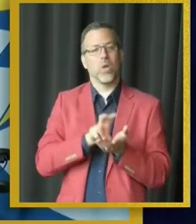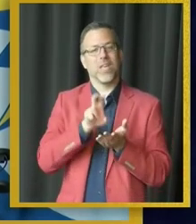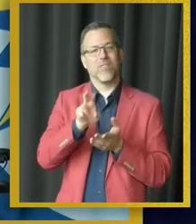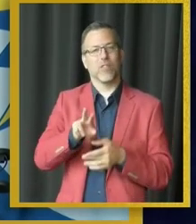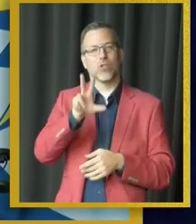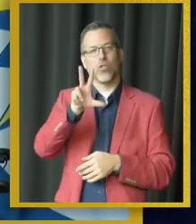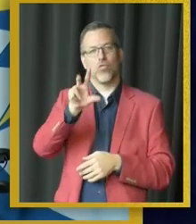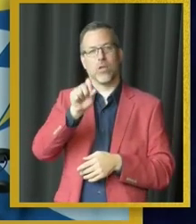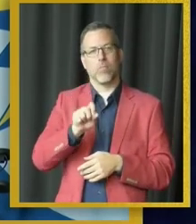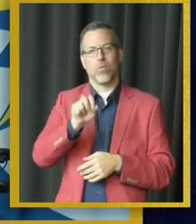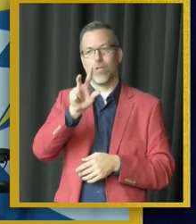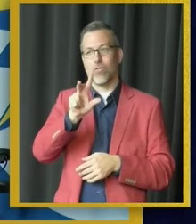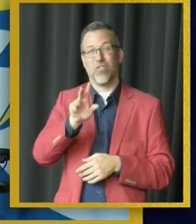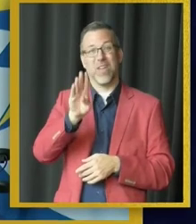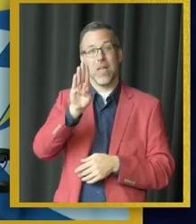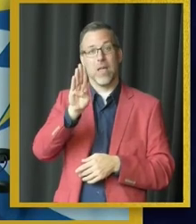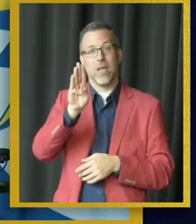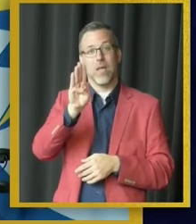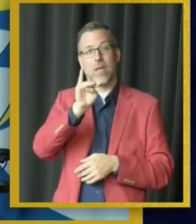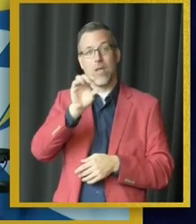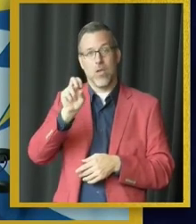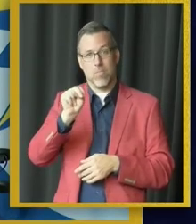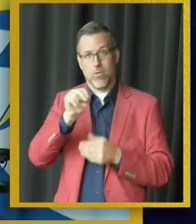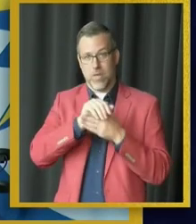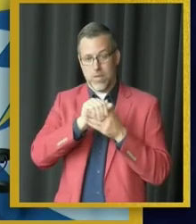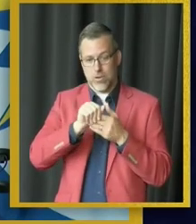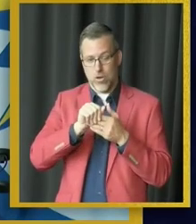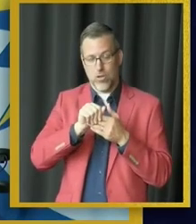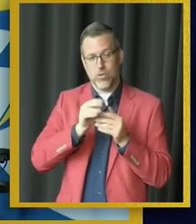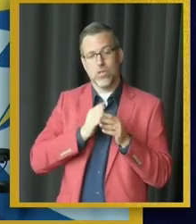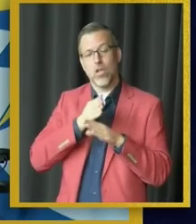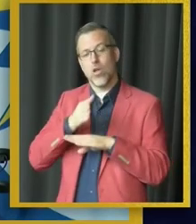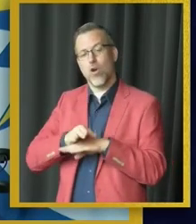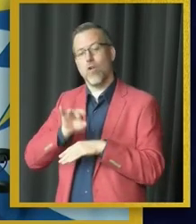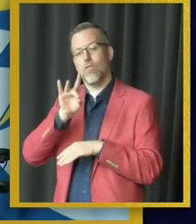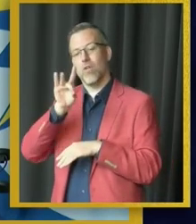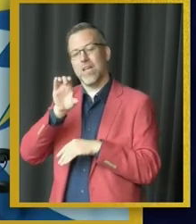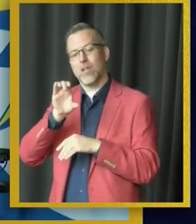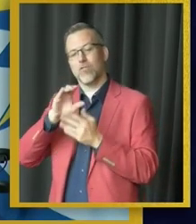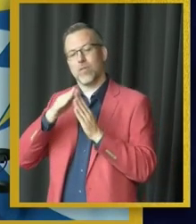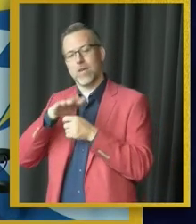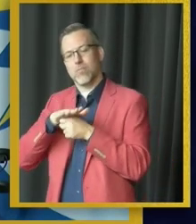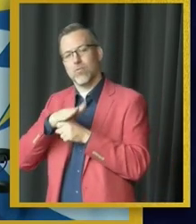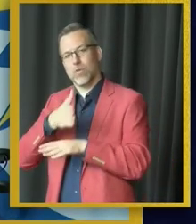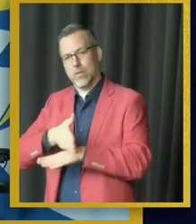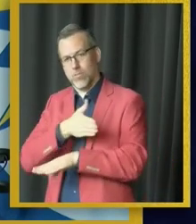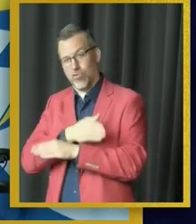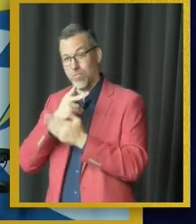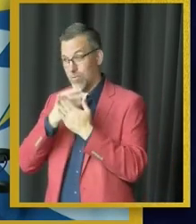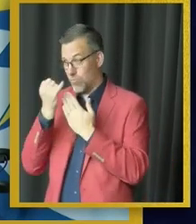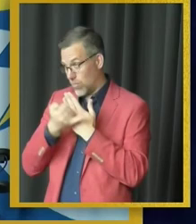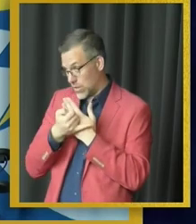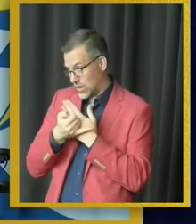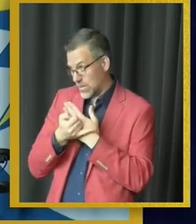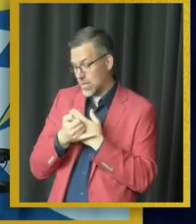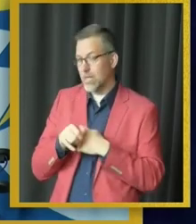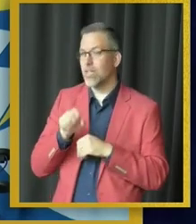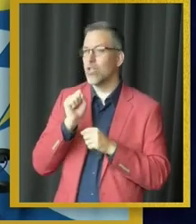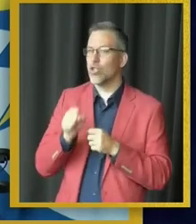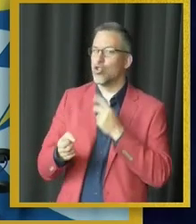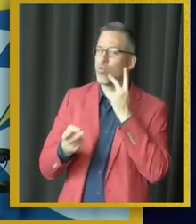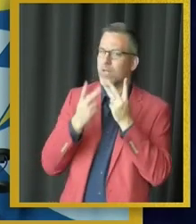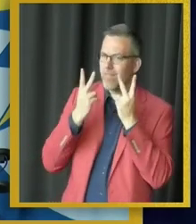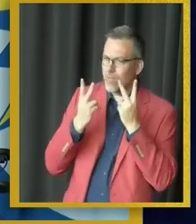$3.3 billion in over 800 neighborhood improvement projects. And you can view these